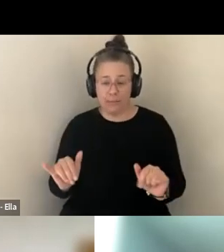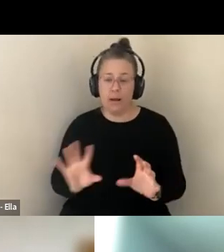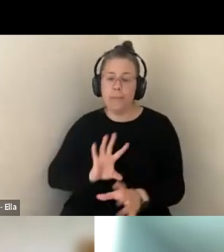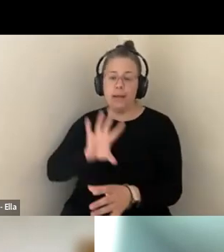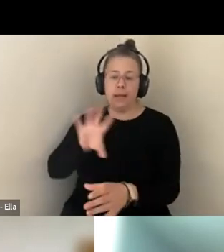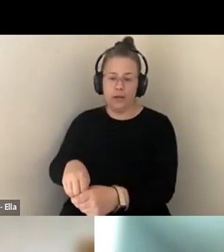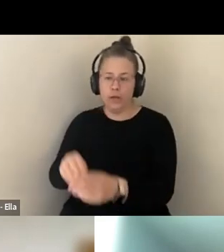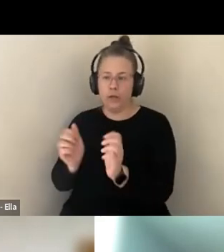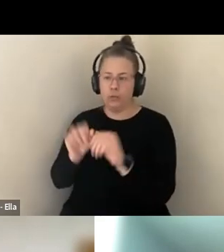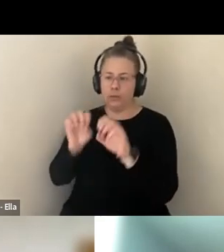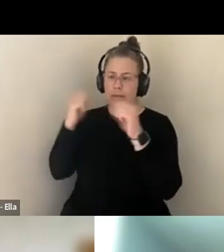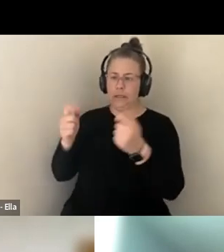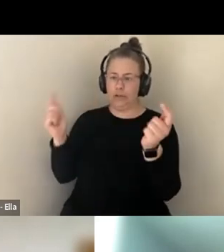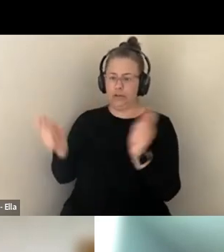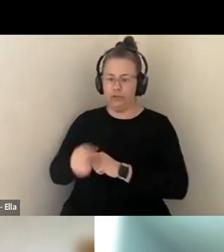there.